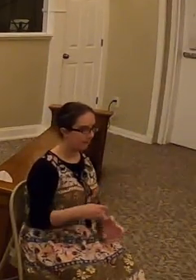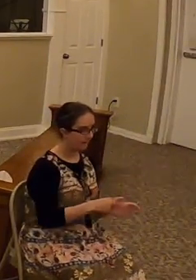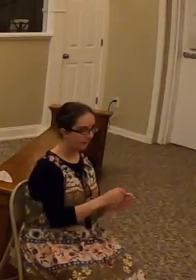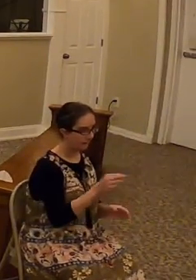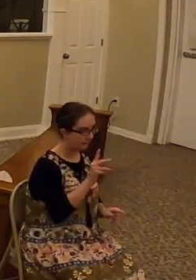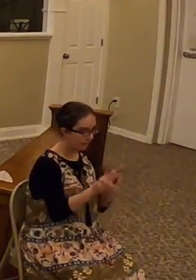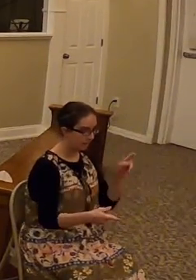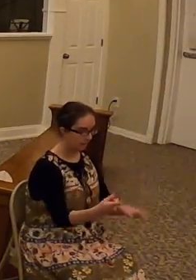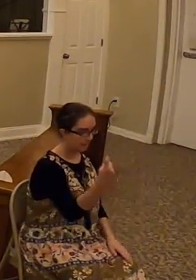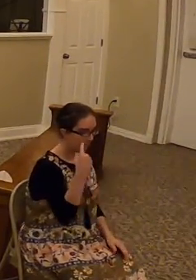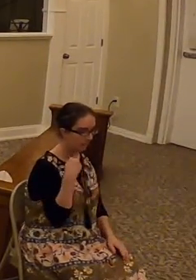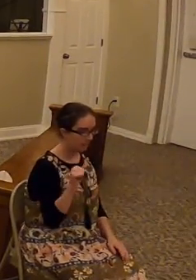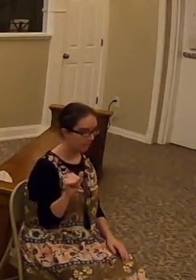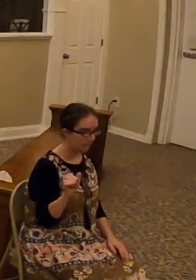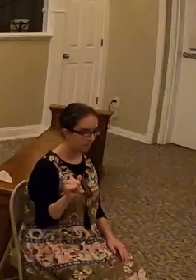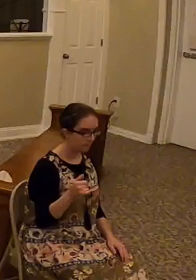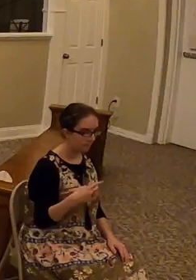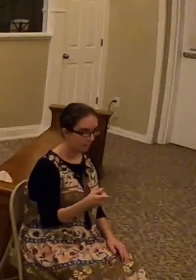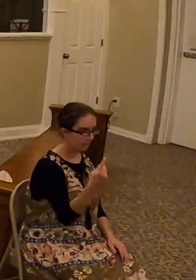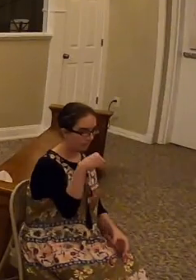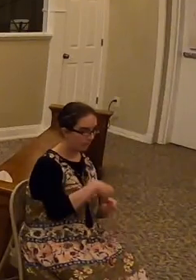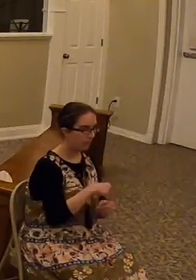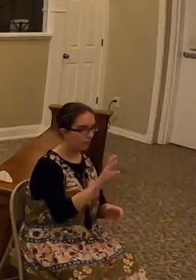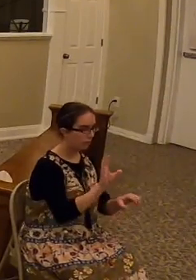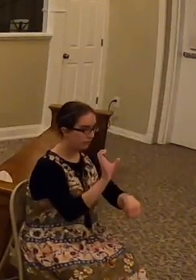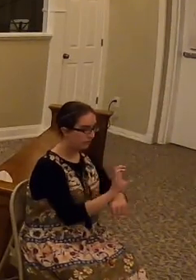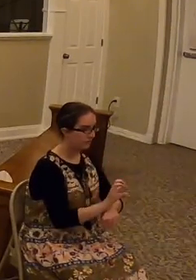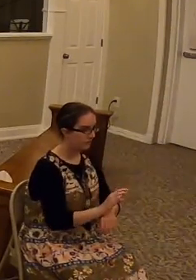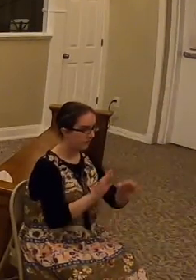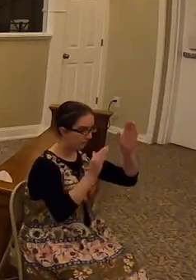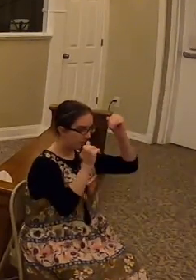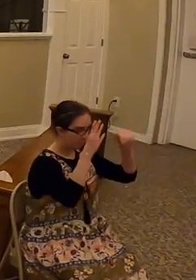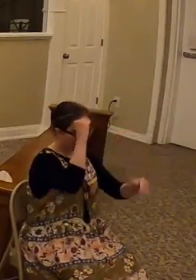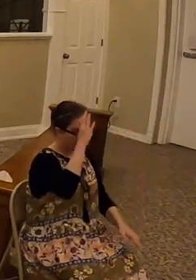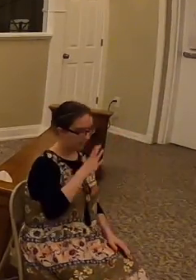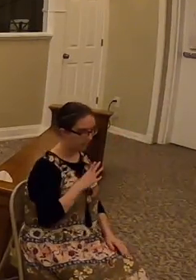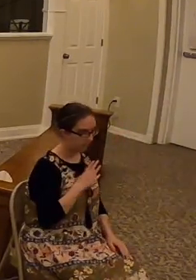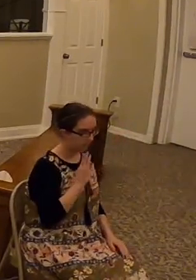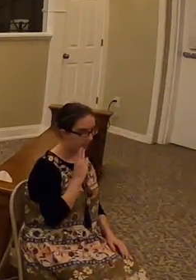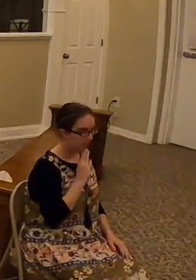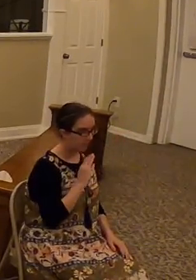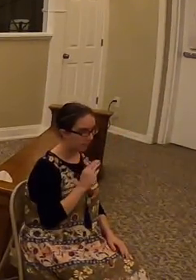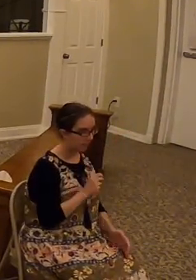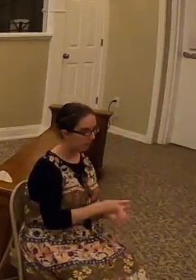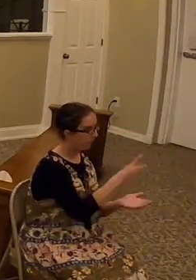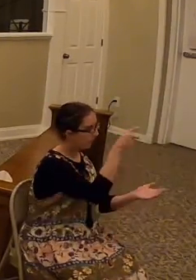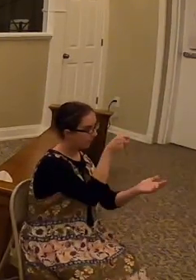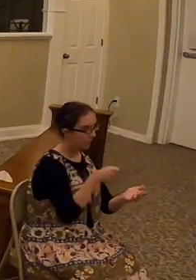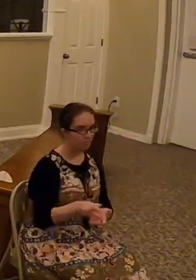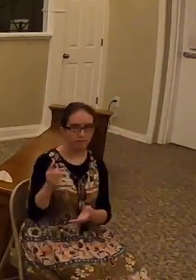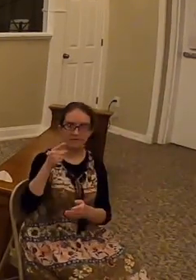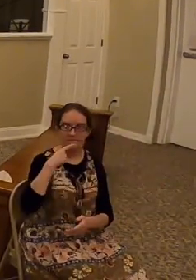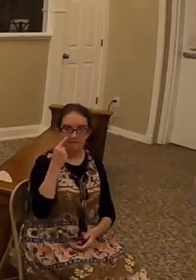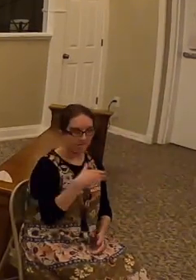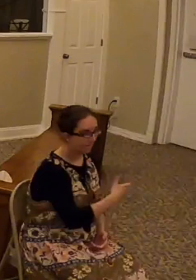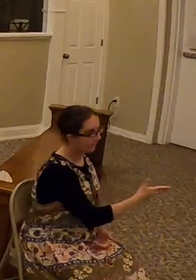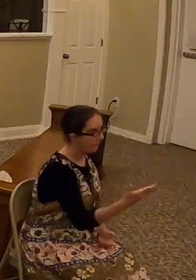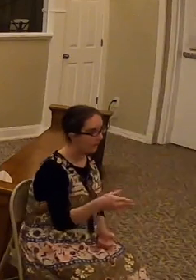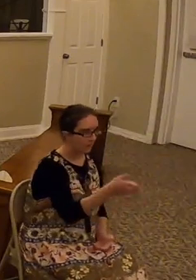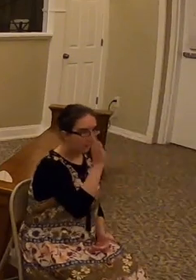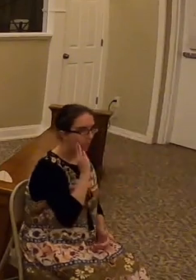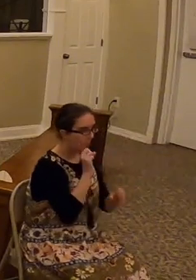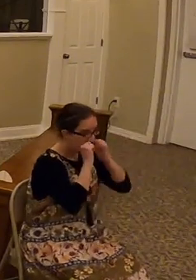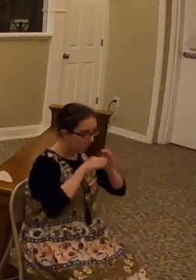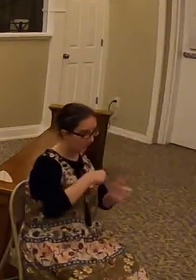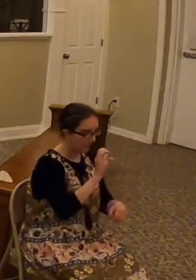these guys come, and they come into your church, and you're expecting a man. They're going to bounce off the walls. They're going to tell us, you know, that God's